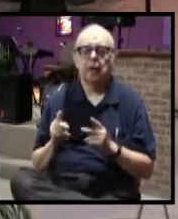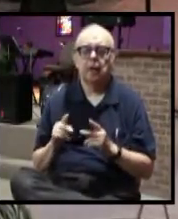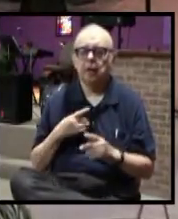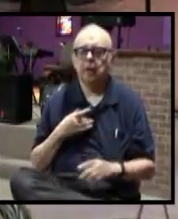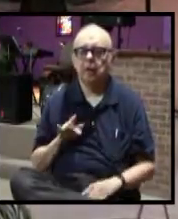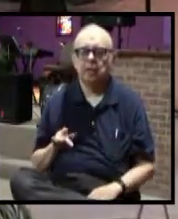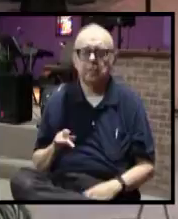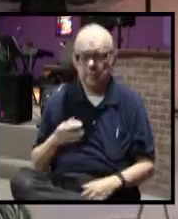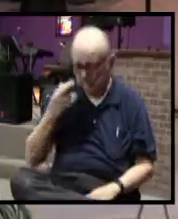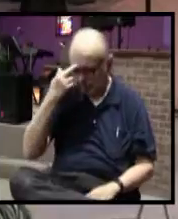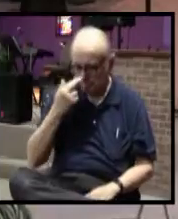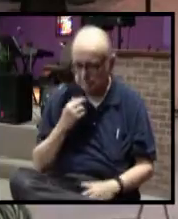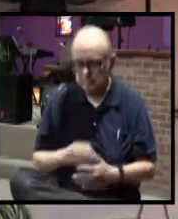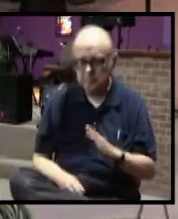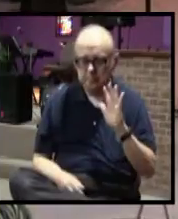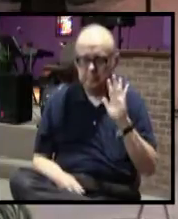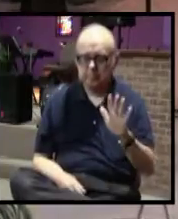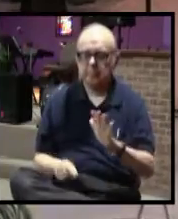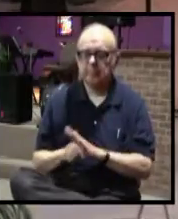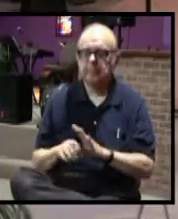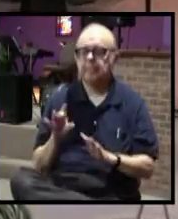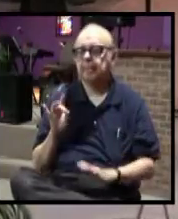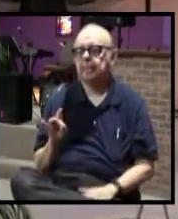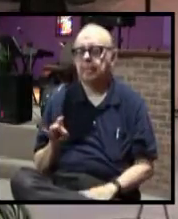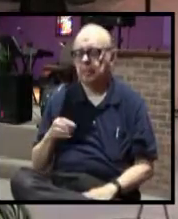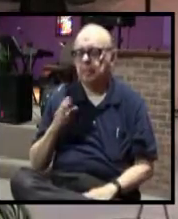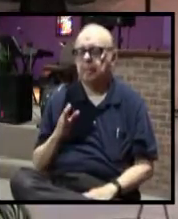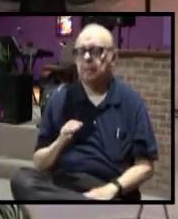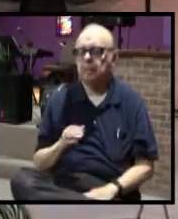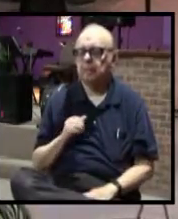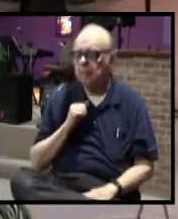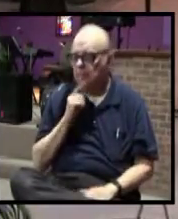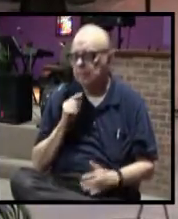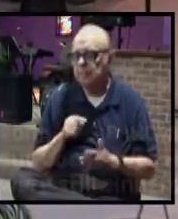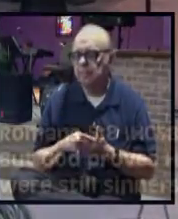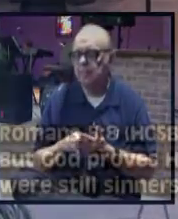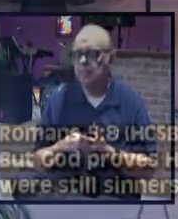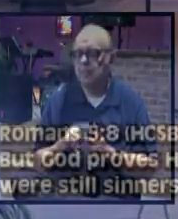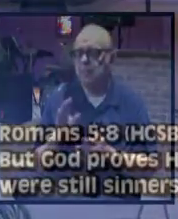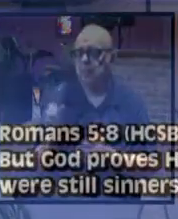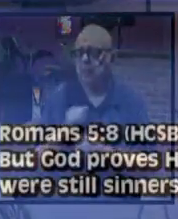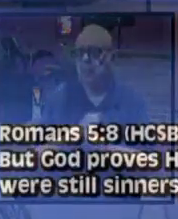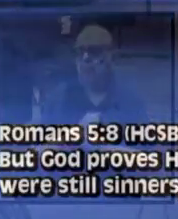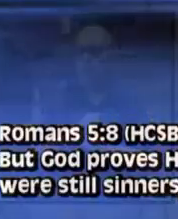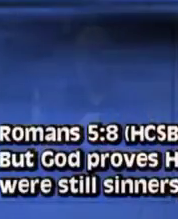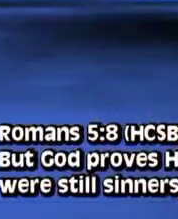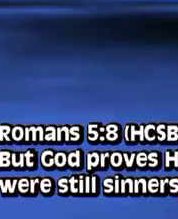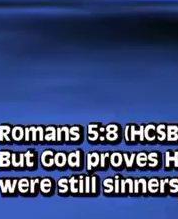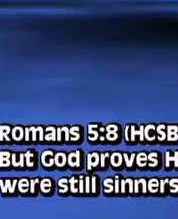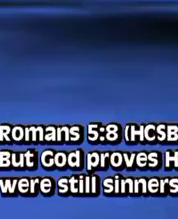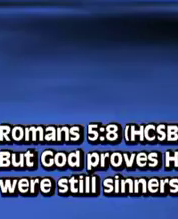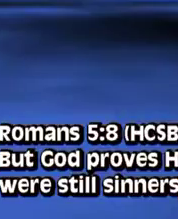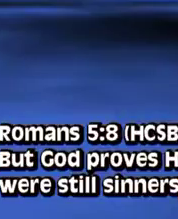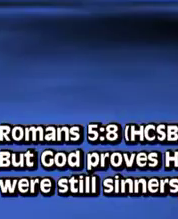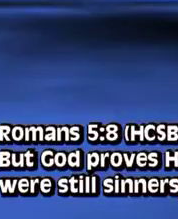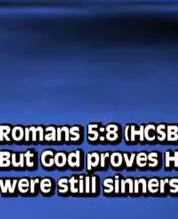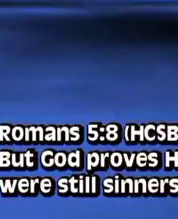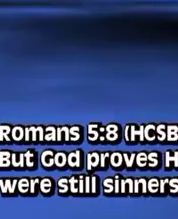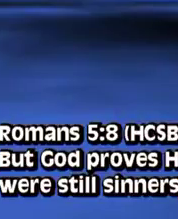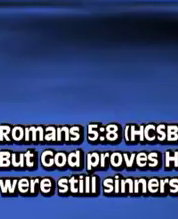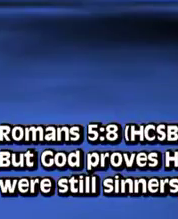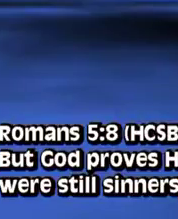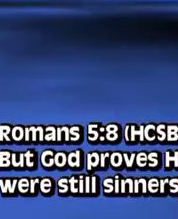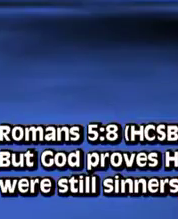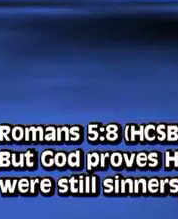There are people that are hurting. Romans chapter five and verse eight says this. God demonstrates his own love for us in this,